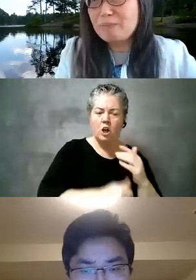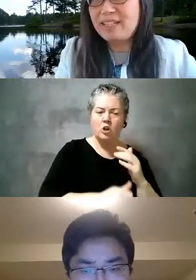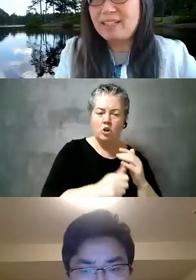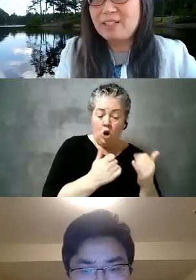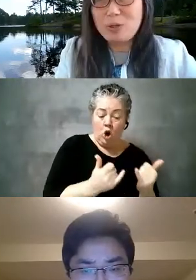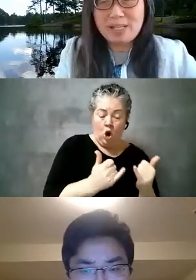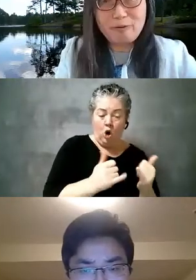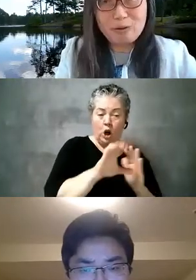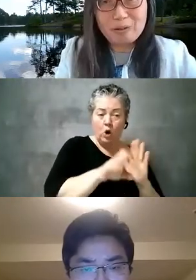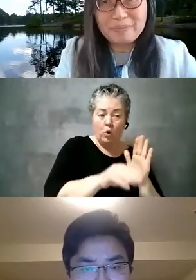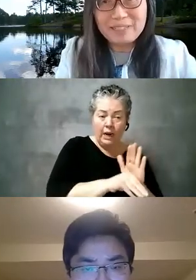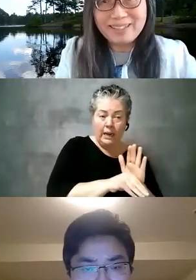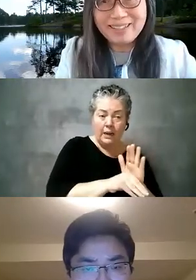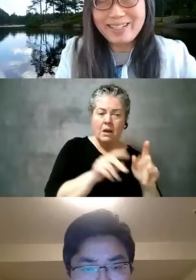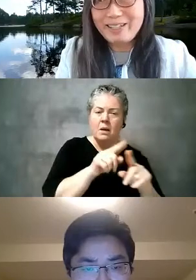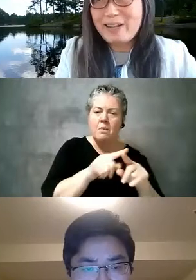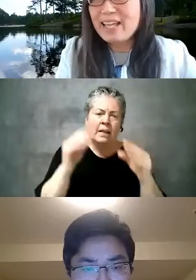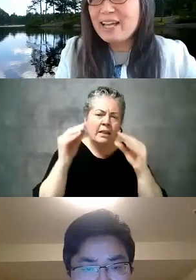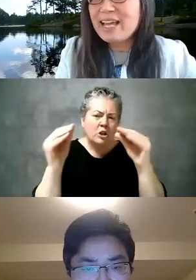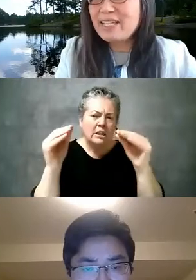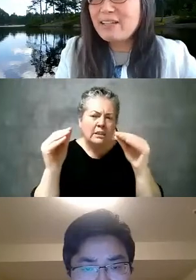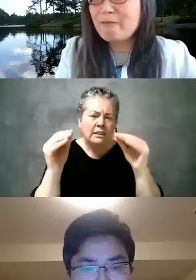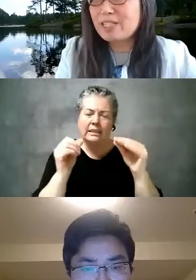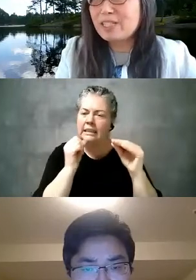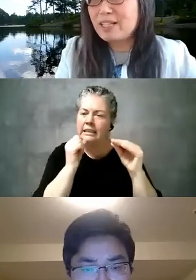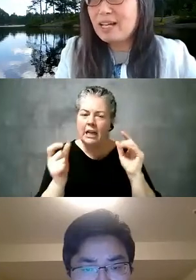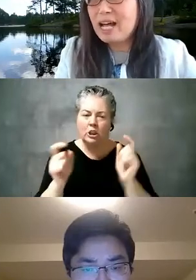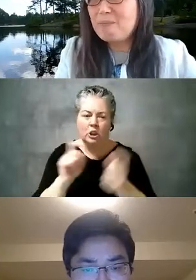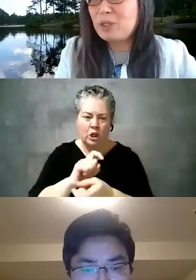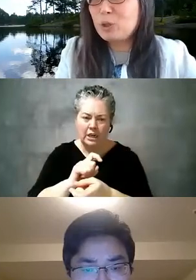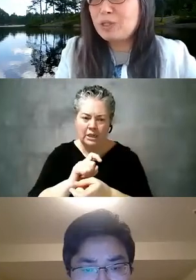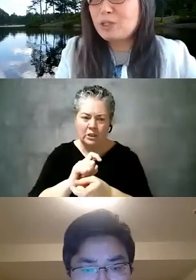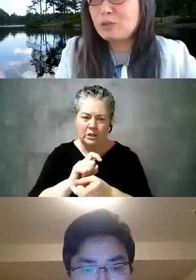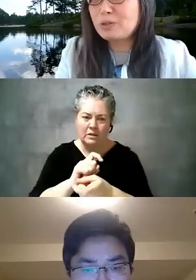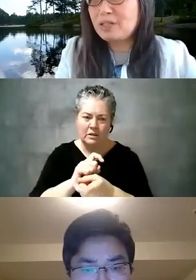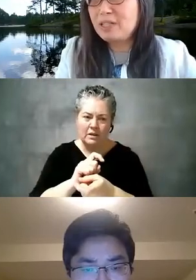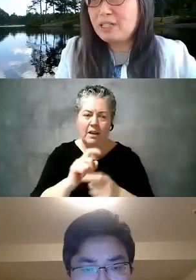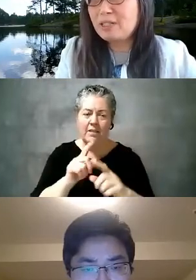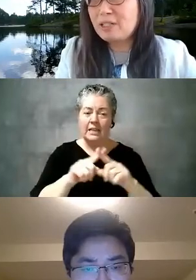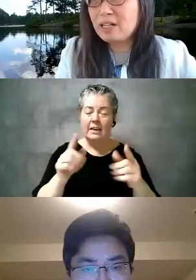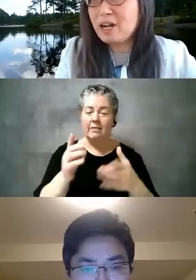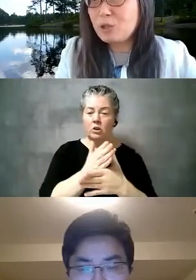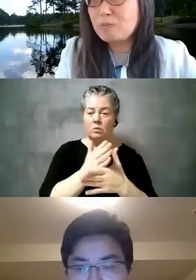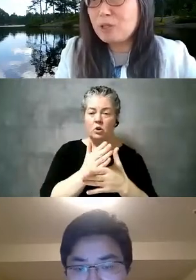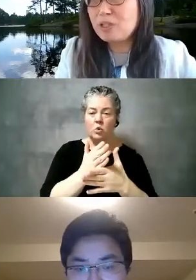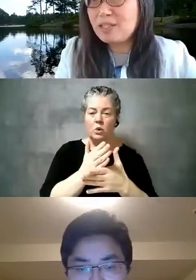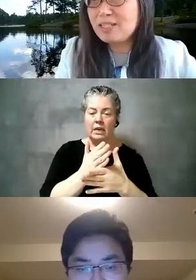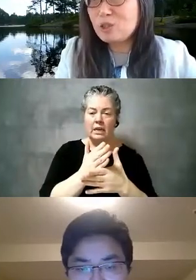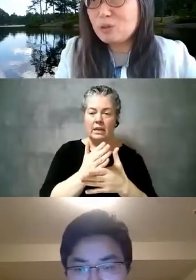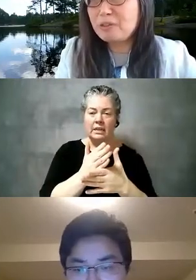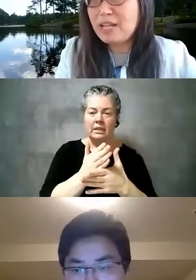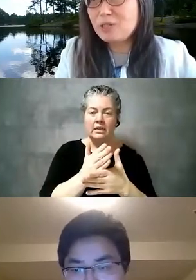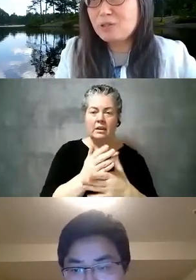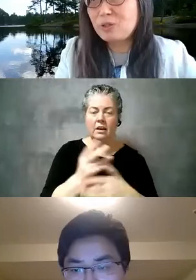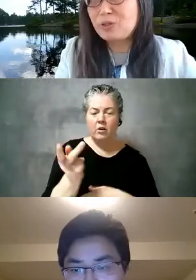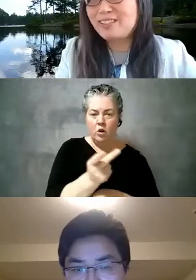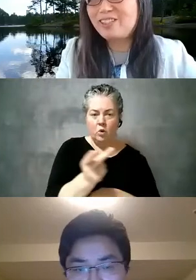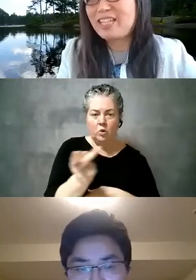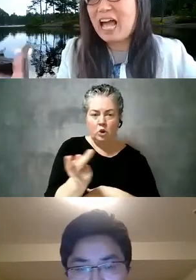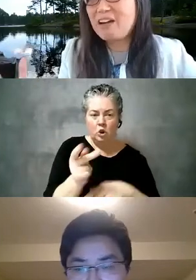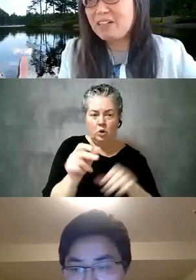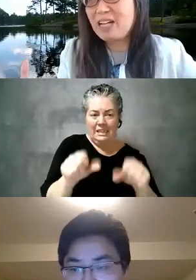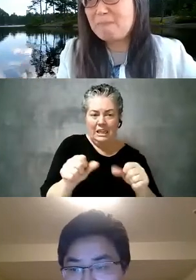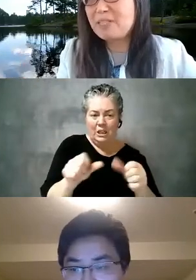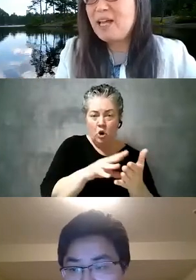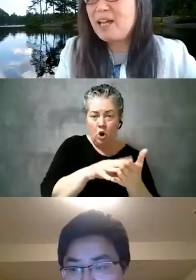is remaining untransformed, right? That difference between the contrast between these two potential student